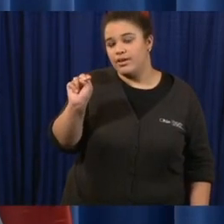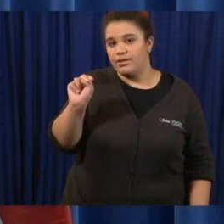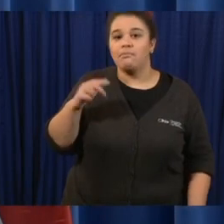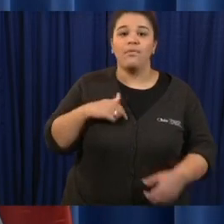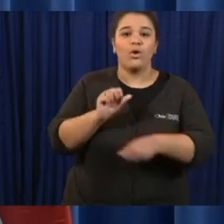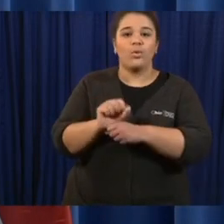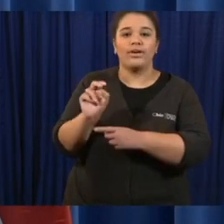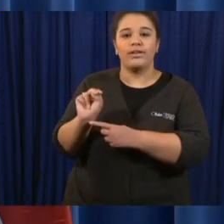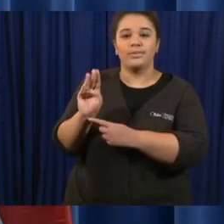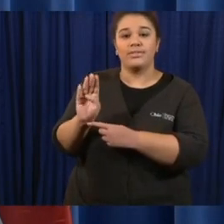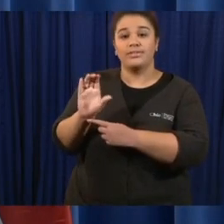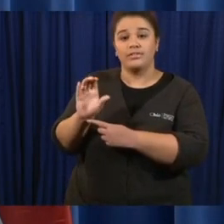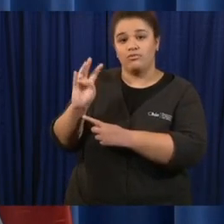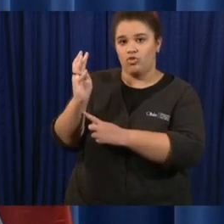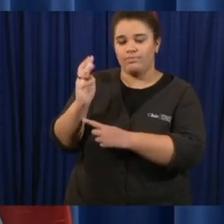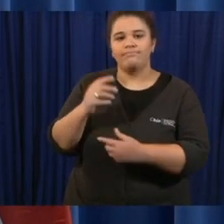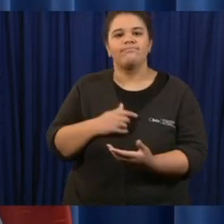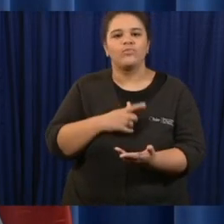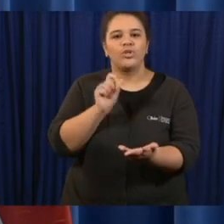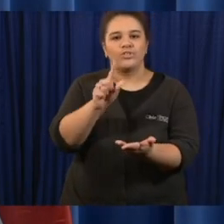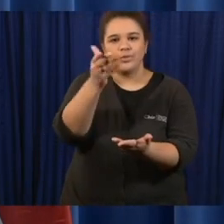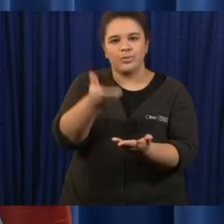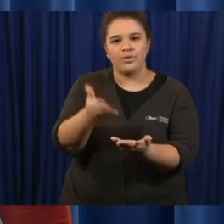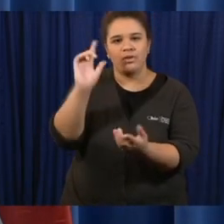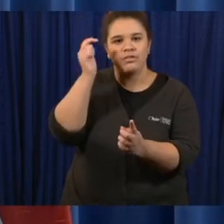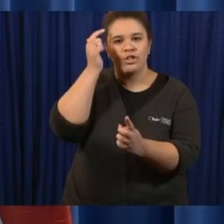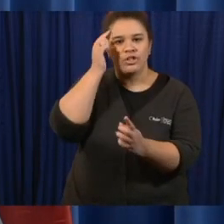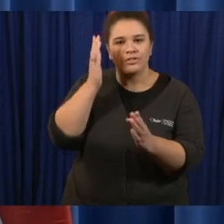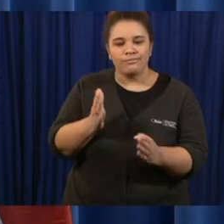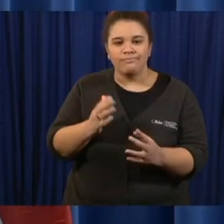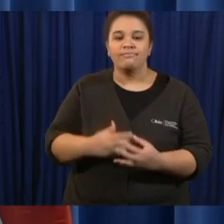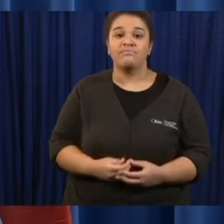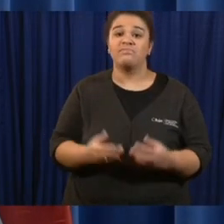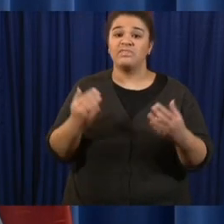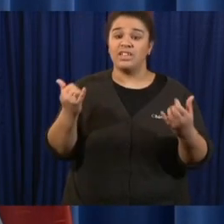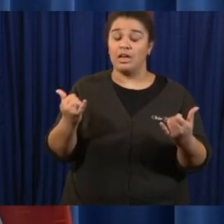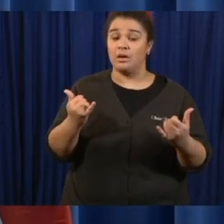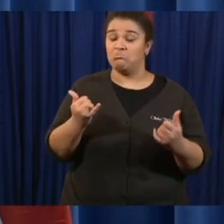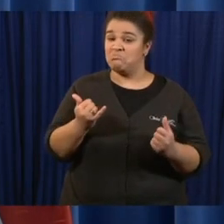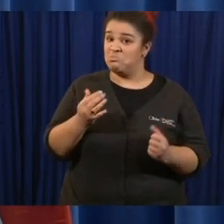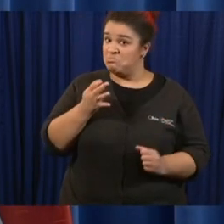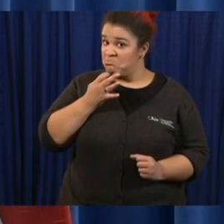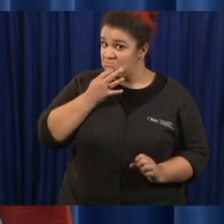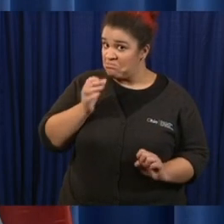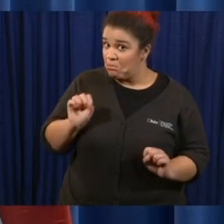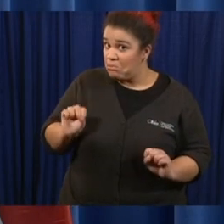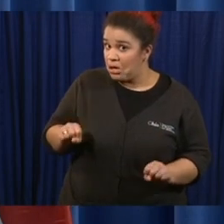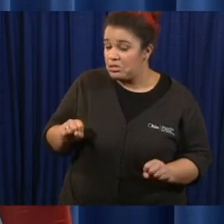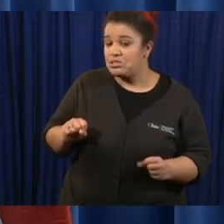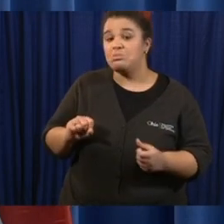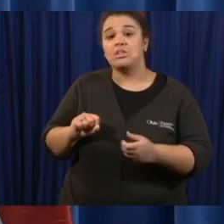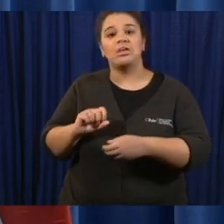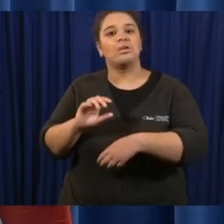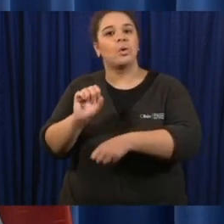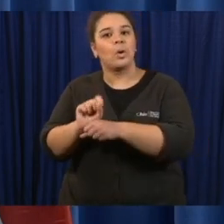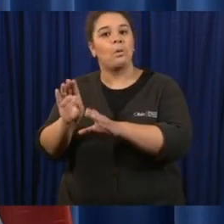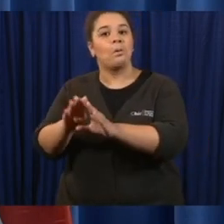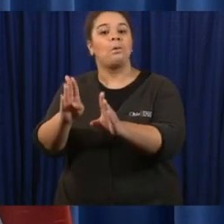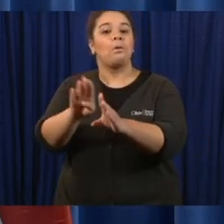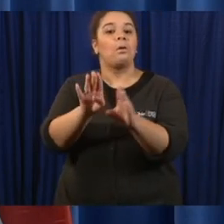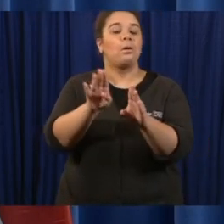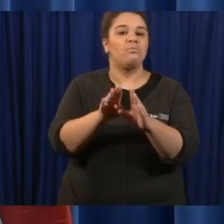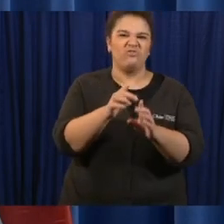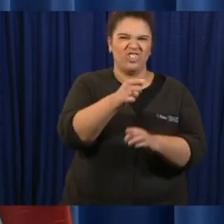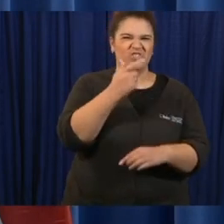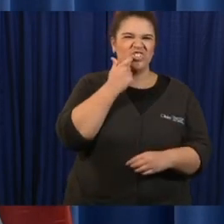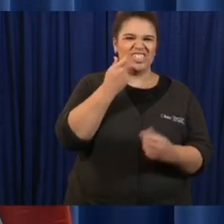the governor. As we move forward with people possibly heading back to work soon, you announced that schools are closing. Many parents are wondering